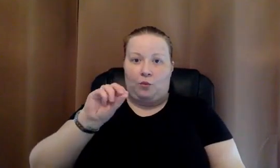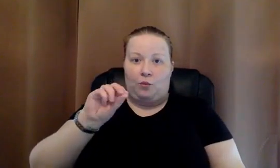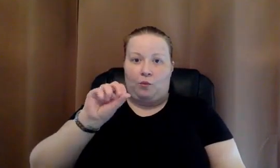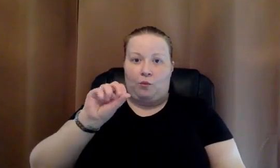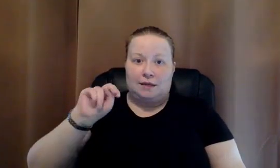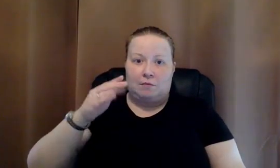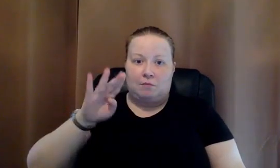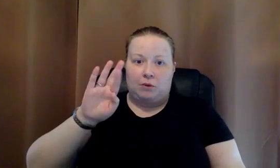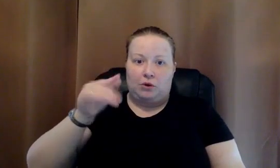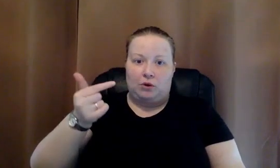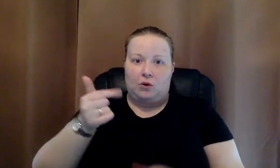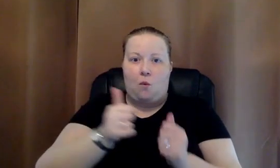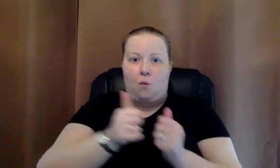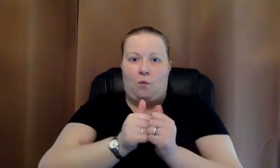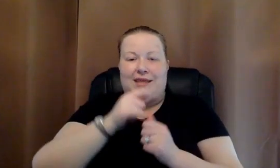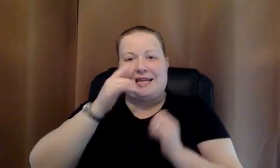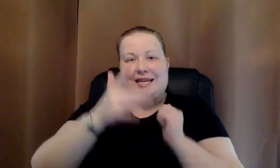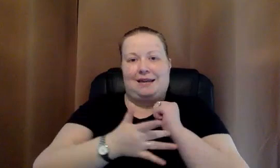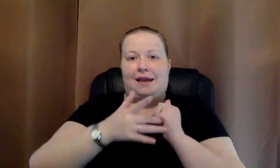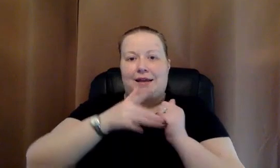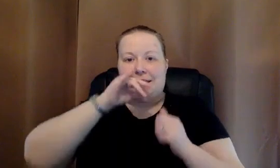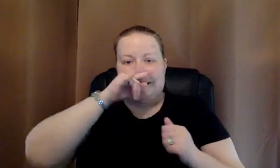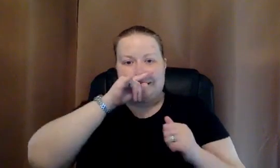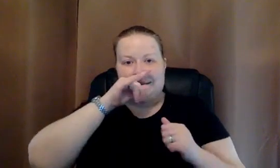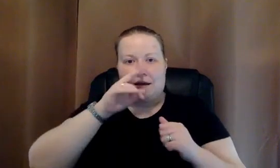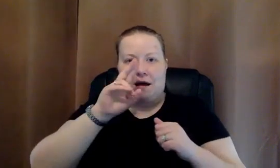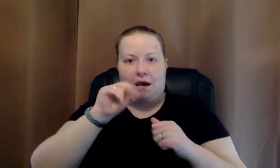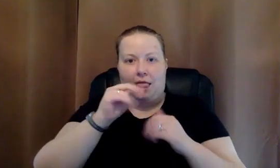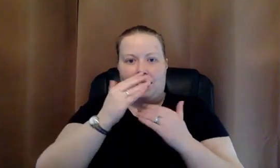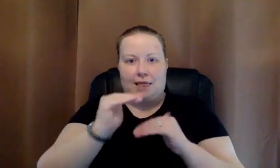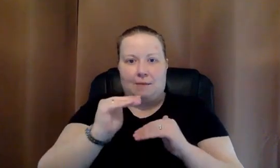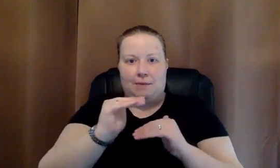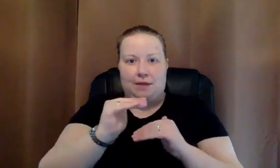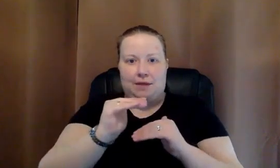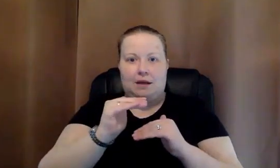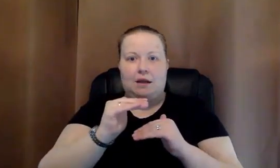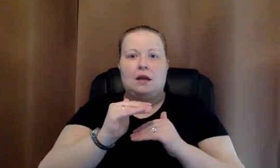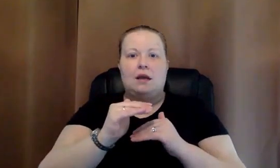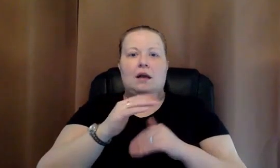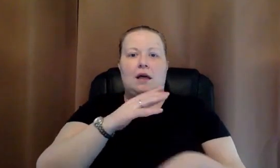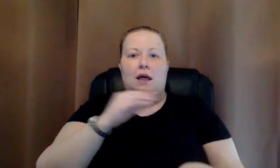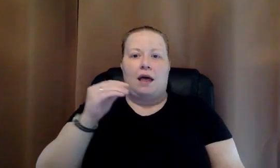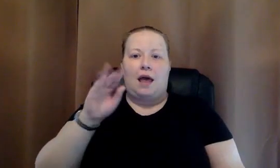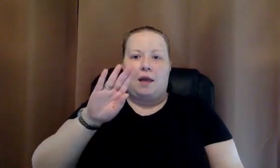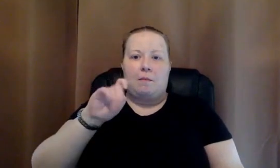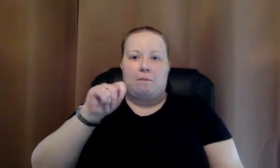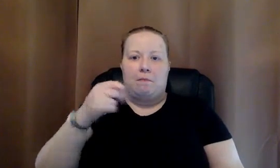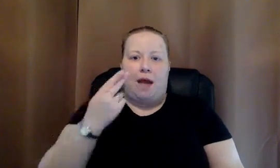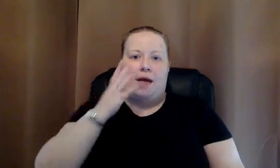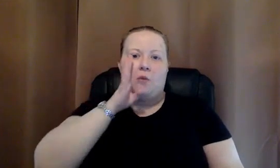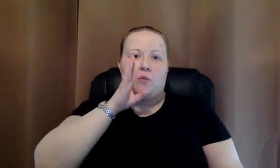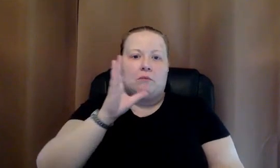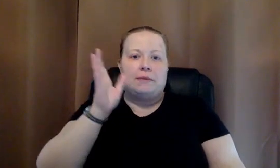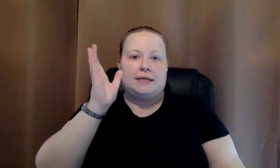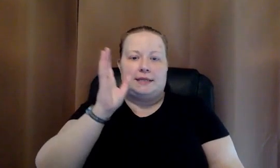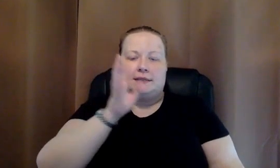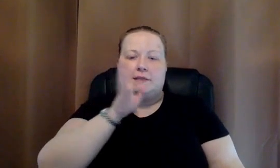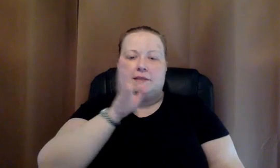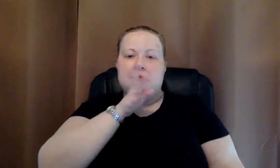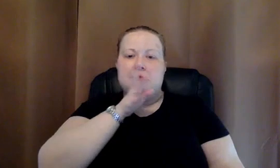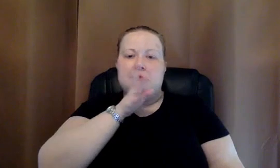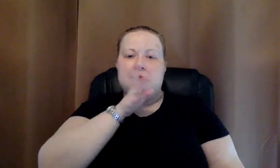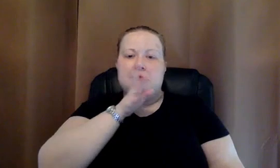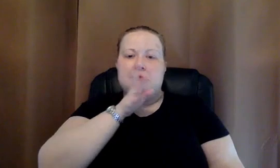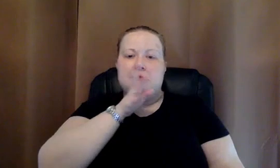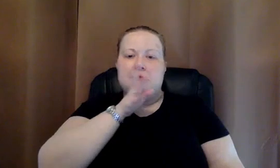Kids Unlimited at the Ability Project with NYU. And Beth is going to be speaking to us about teaching and